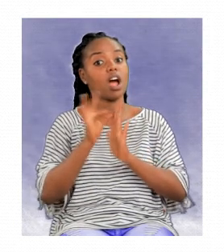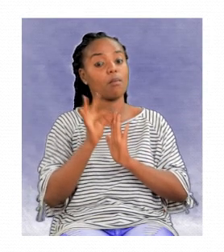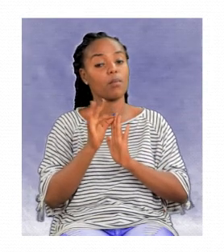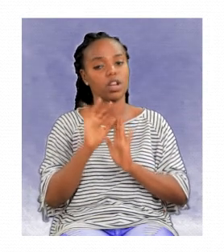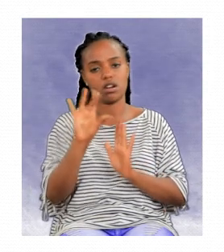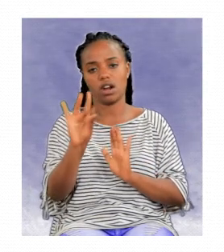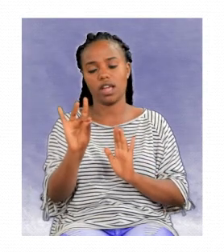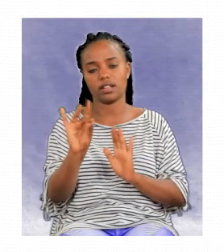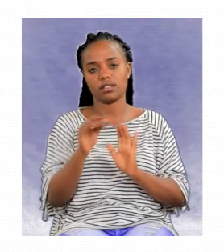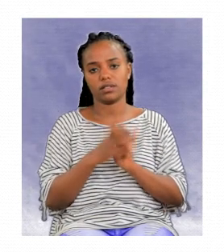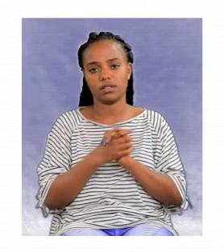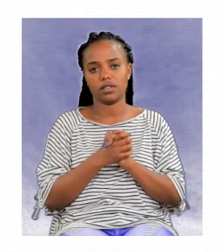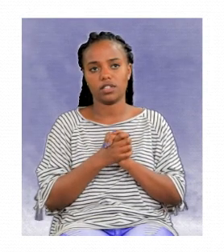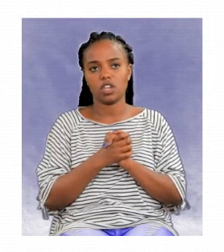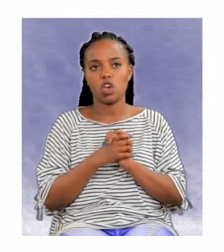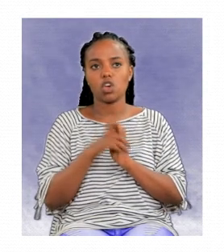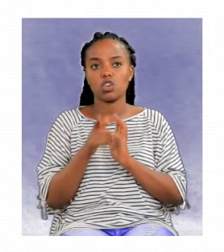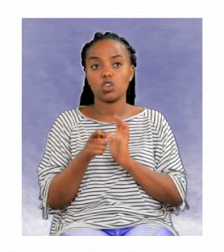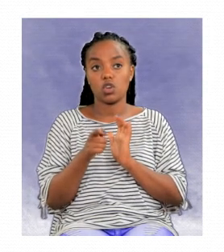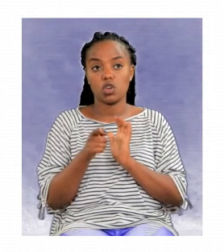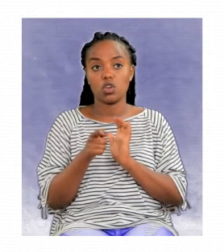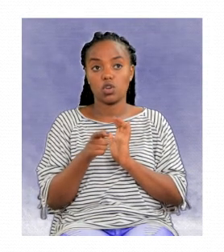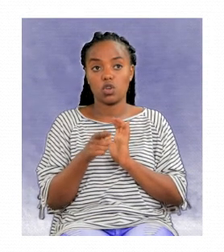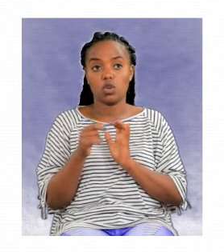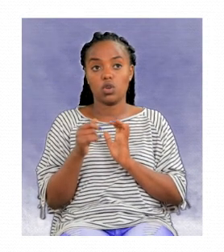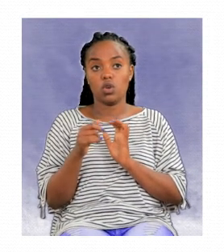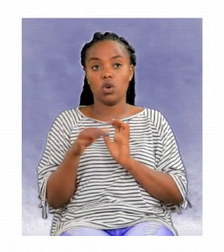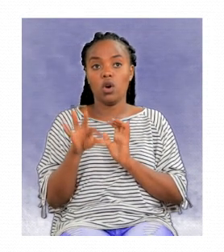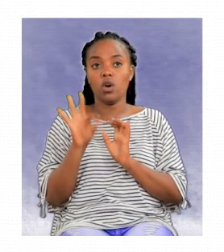8. So you have 5 squared